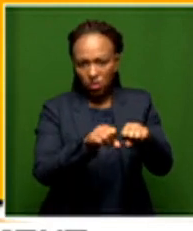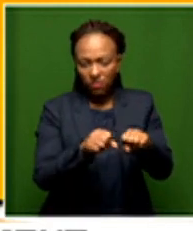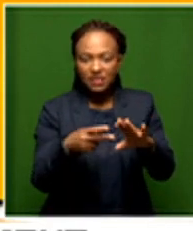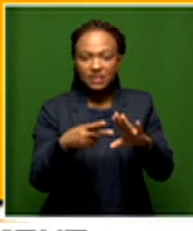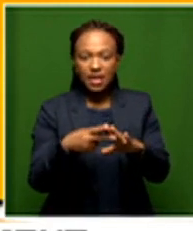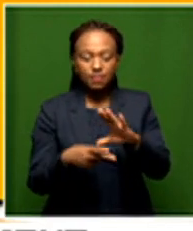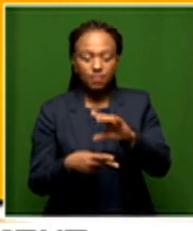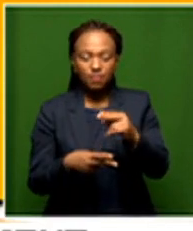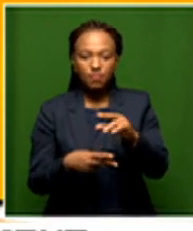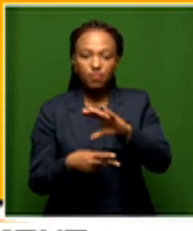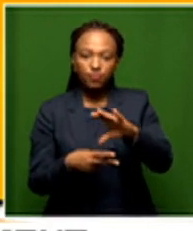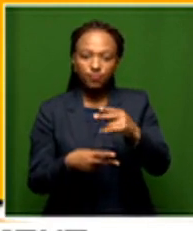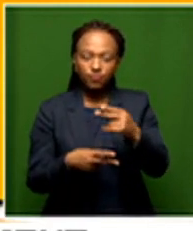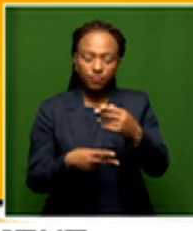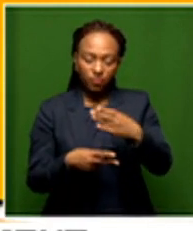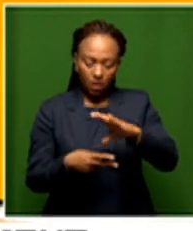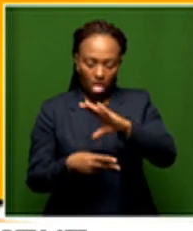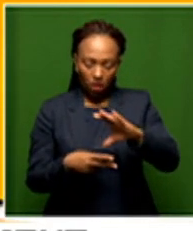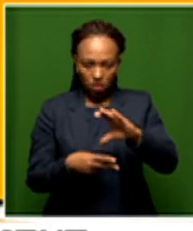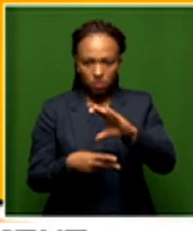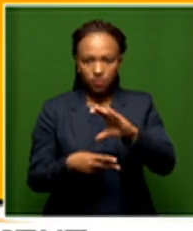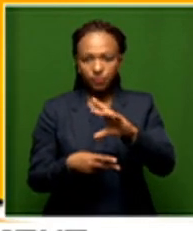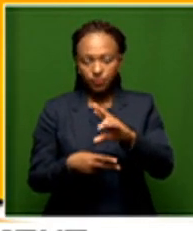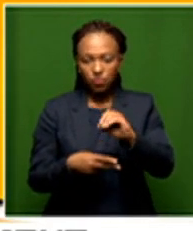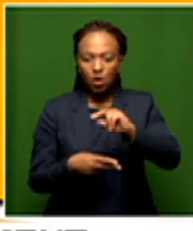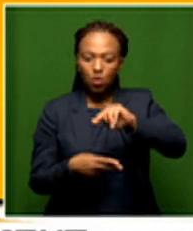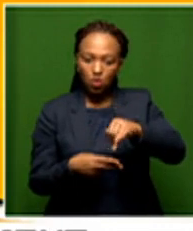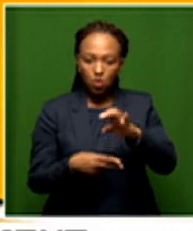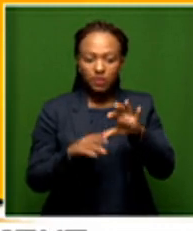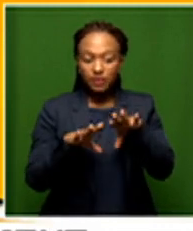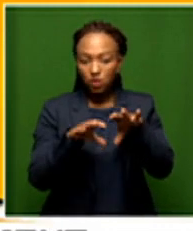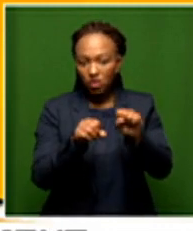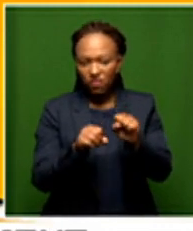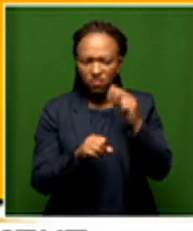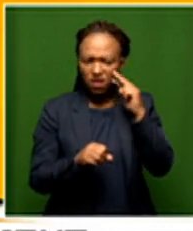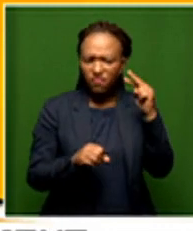your view on the NPA's performance over the past year under this new leadership?